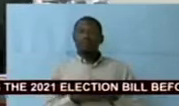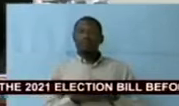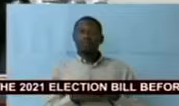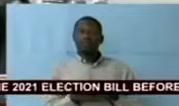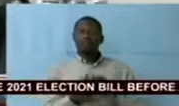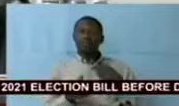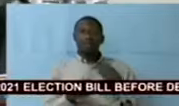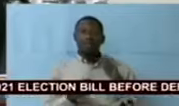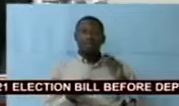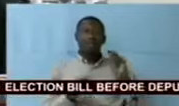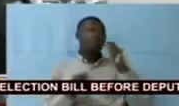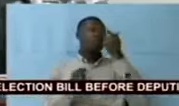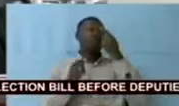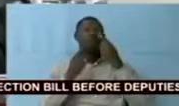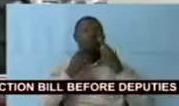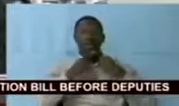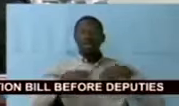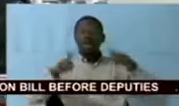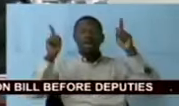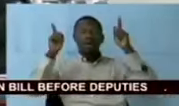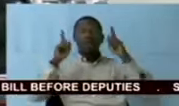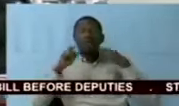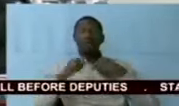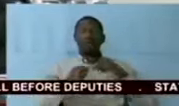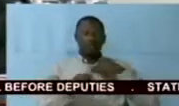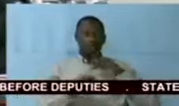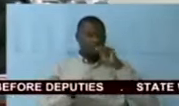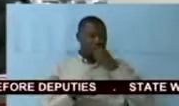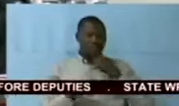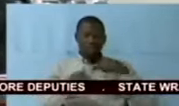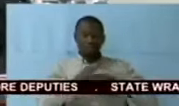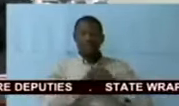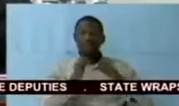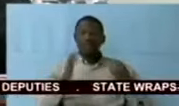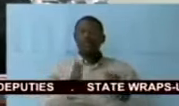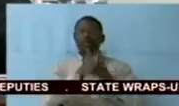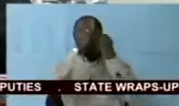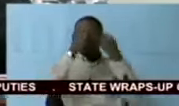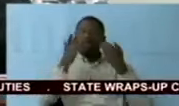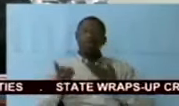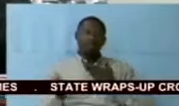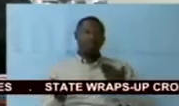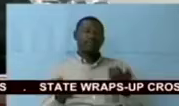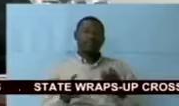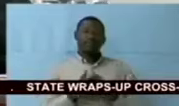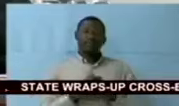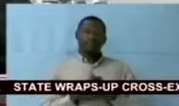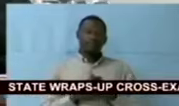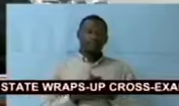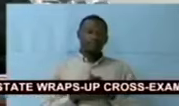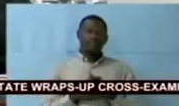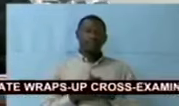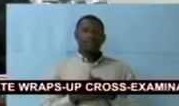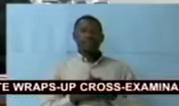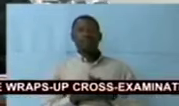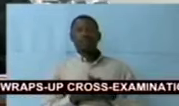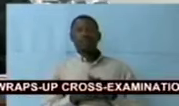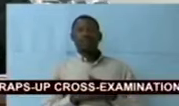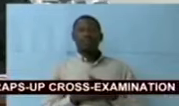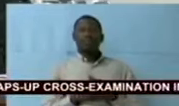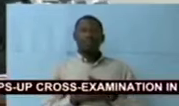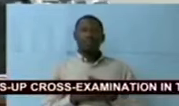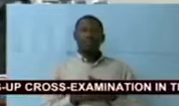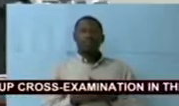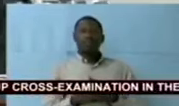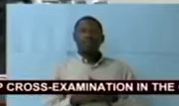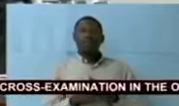news went round that I was dead in an accident. But